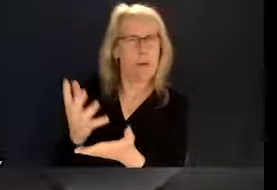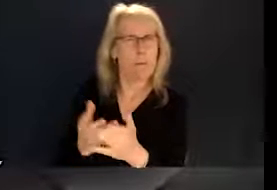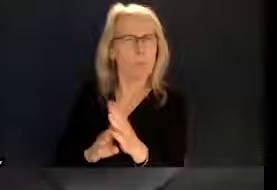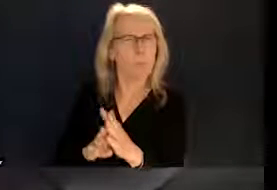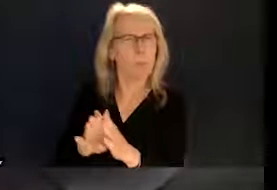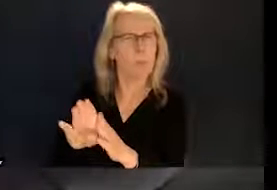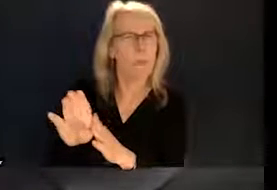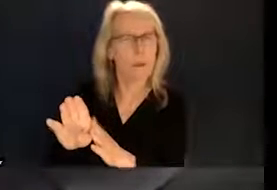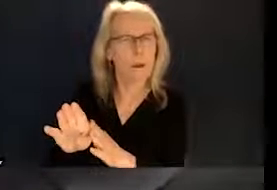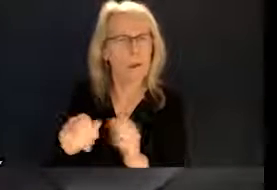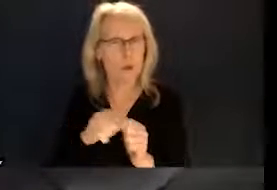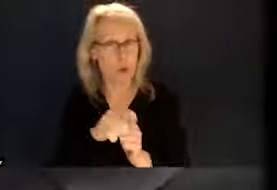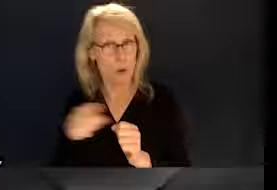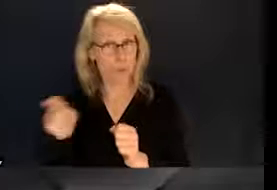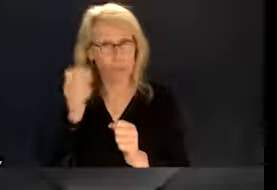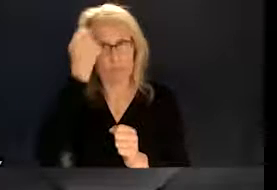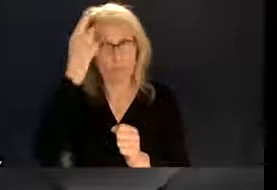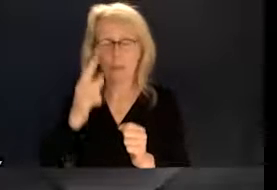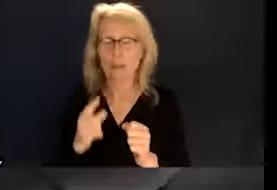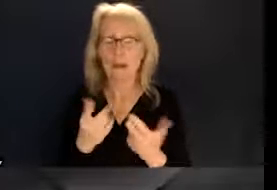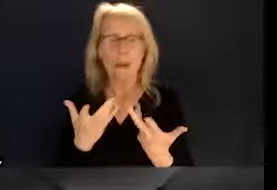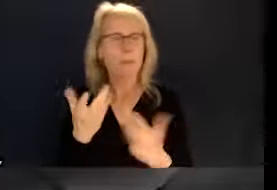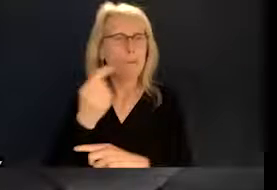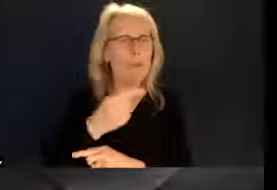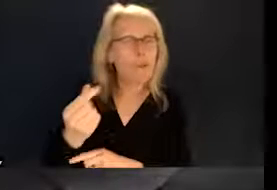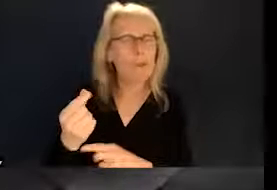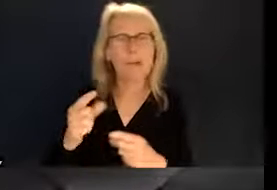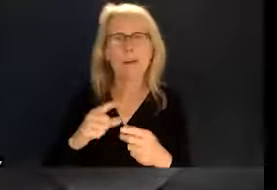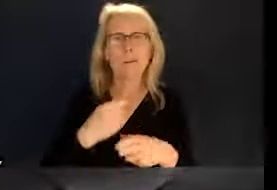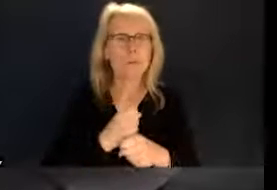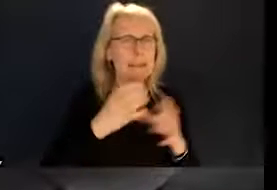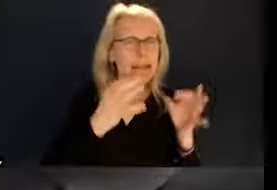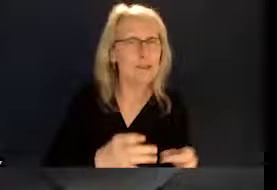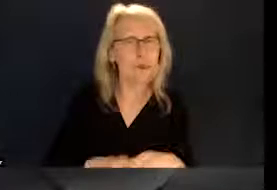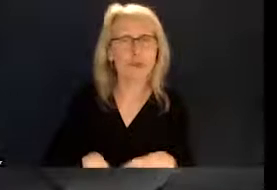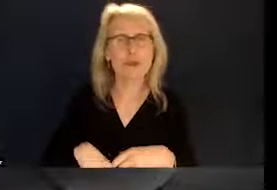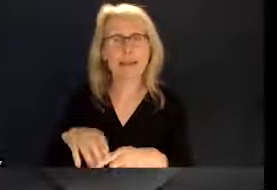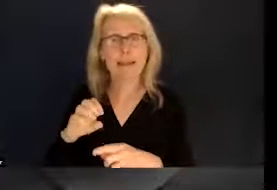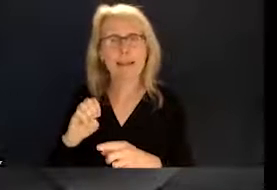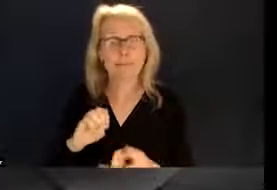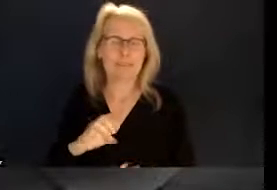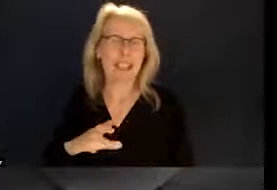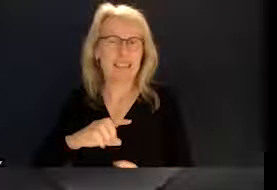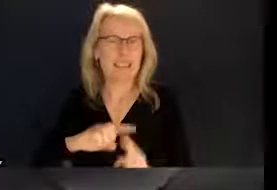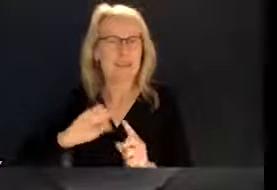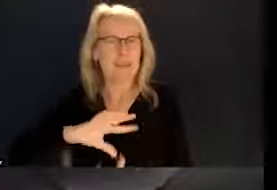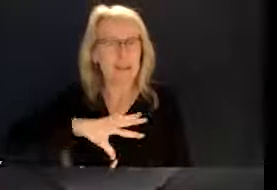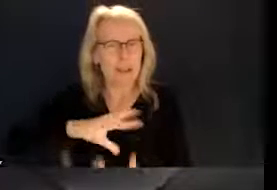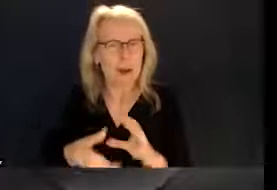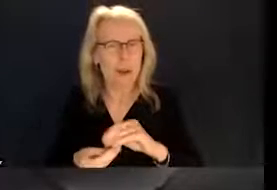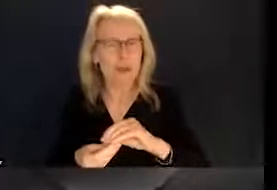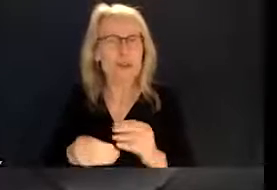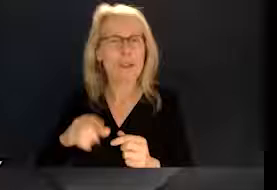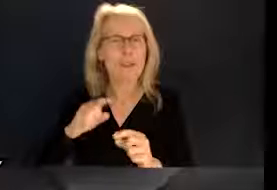understand the relationships between social and ecological covariance, then we can't just rest on what exists